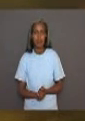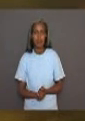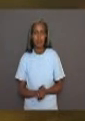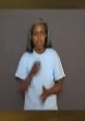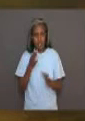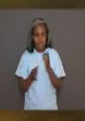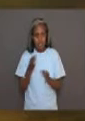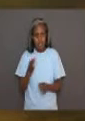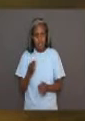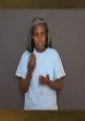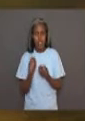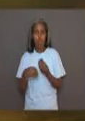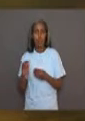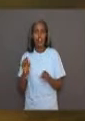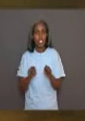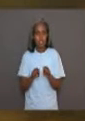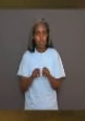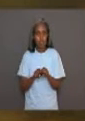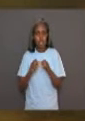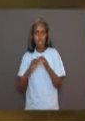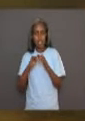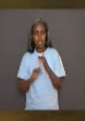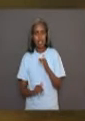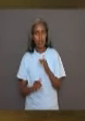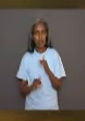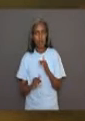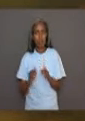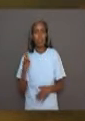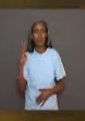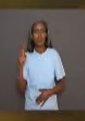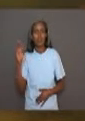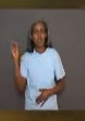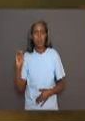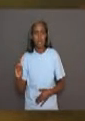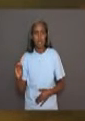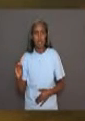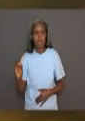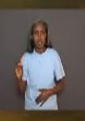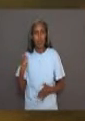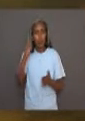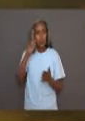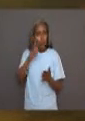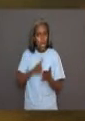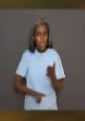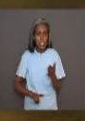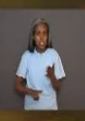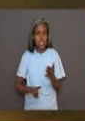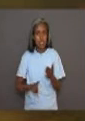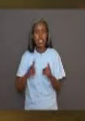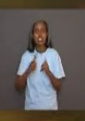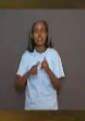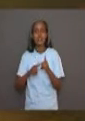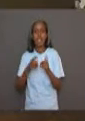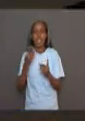If they offer the shoes at a discount of 20%, what is the final